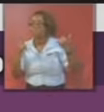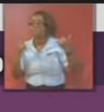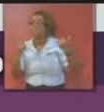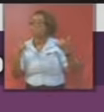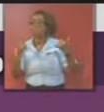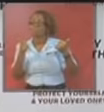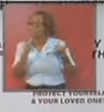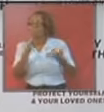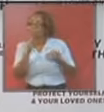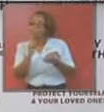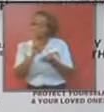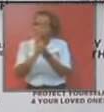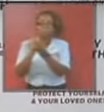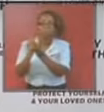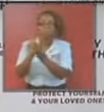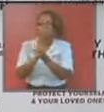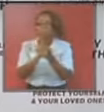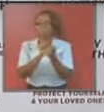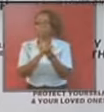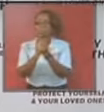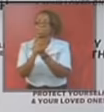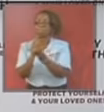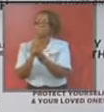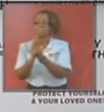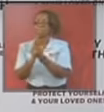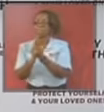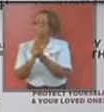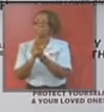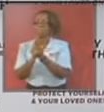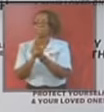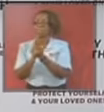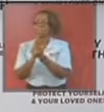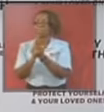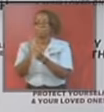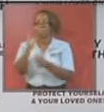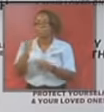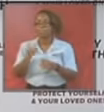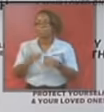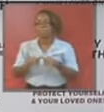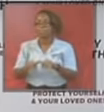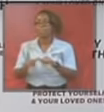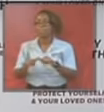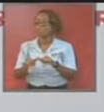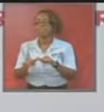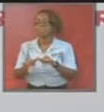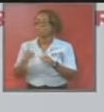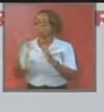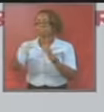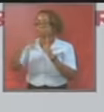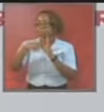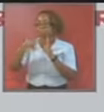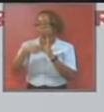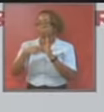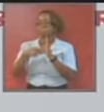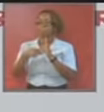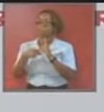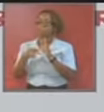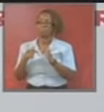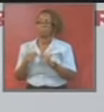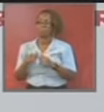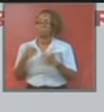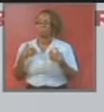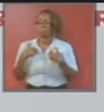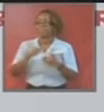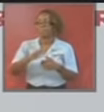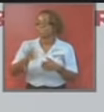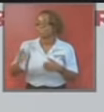Okay, so yes and no. Depends on the nature of contact. So there are primary contacts, secondary contacts, tertiary, all the way up to